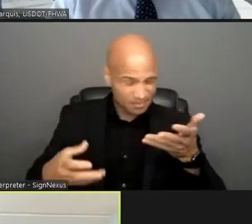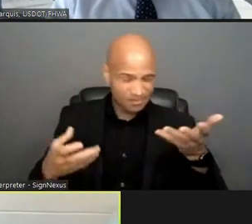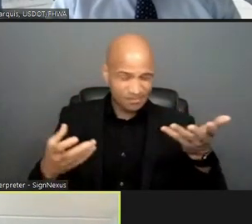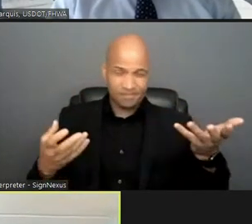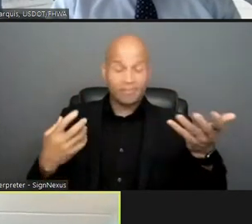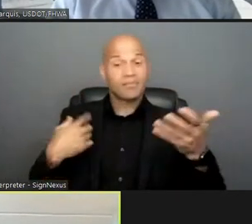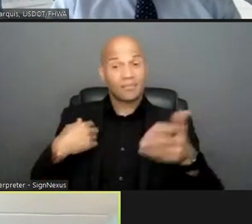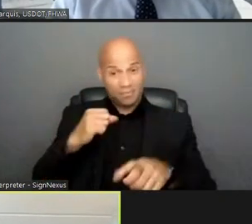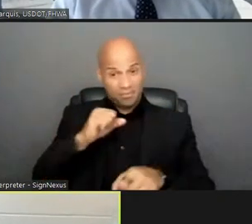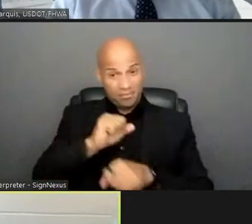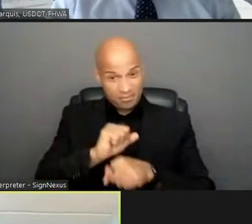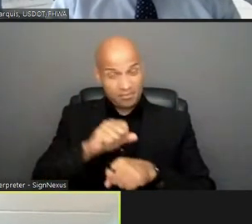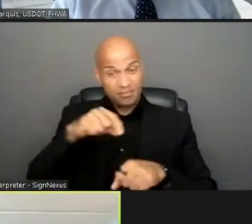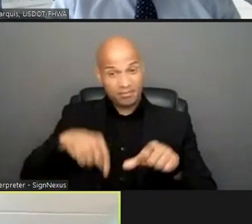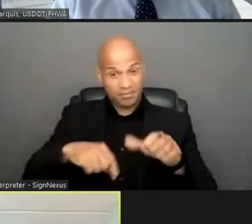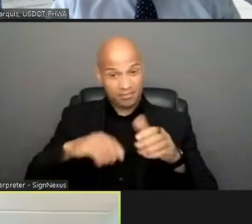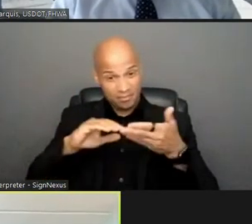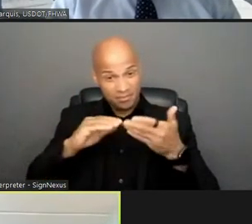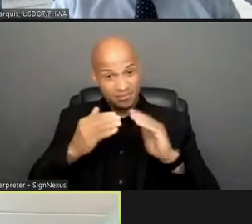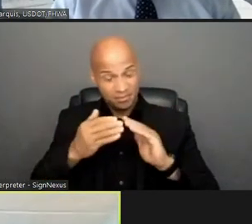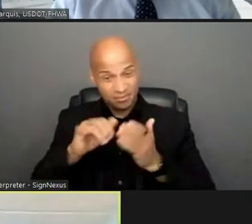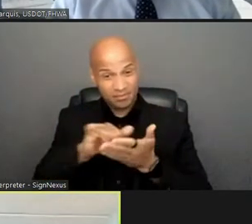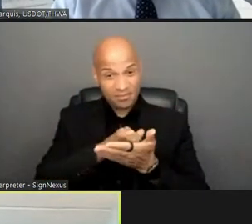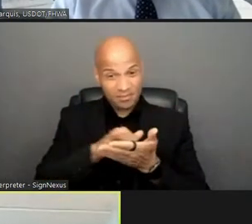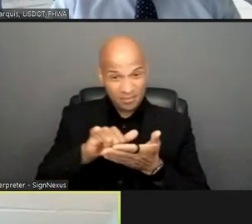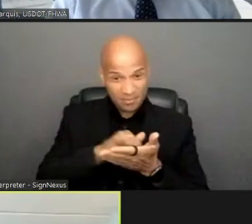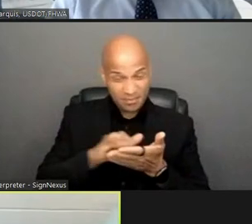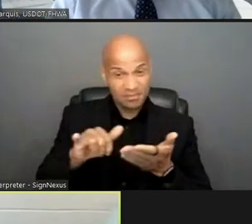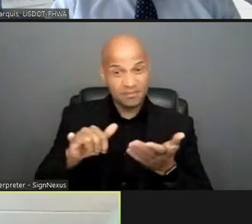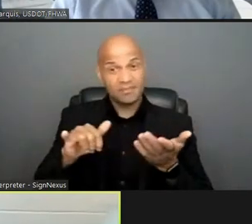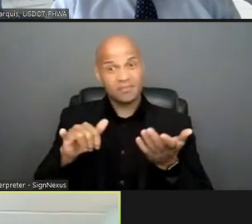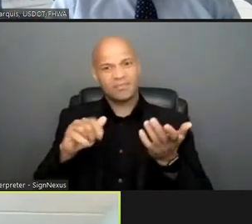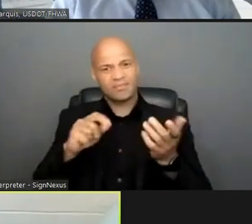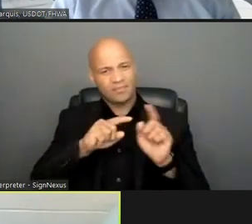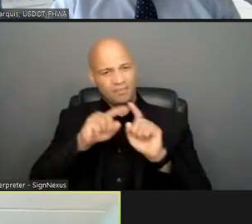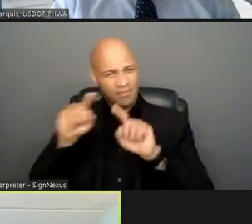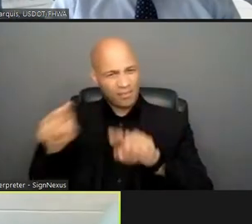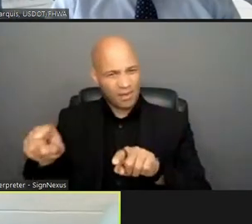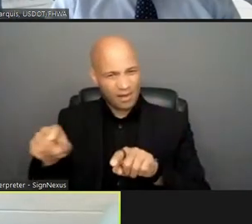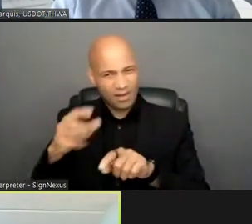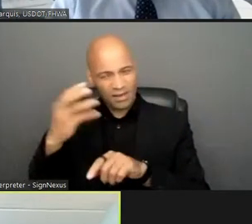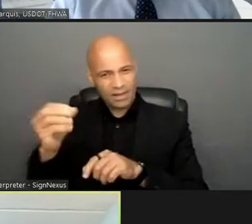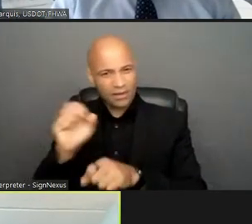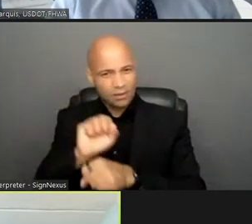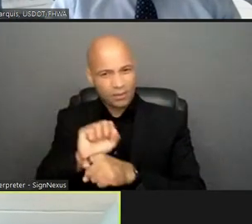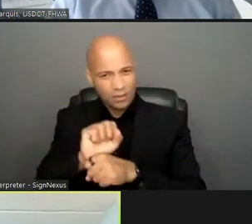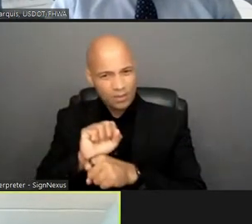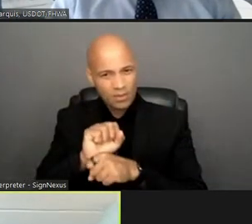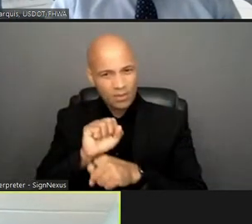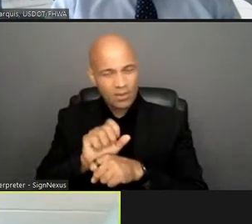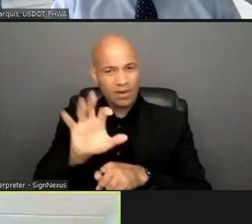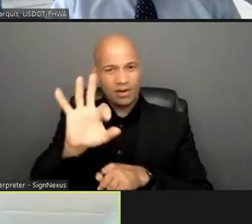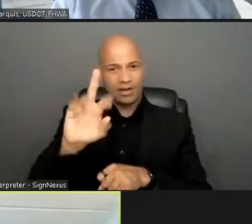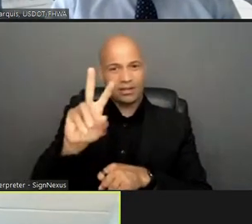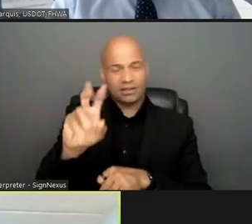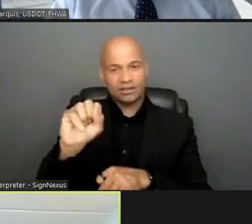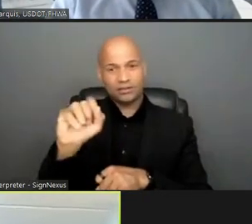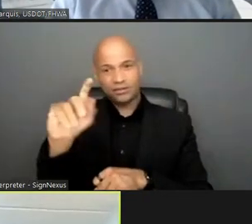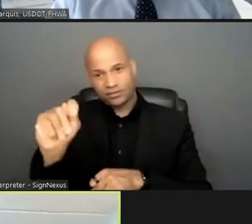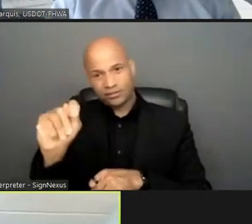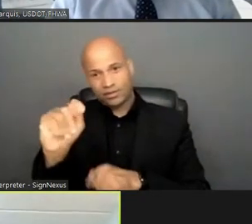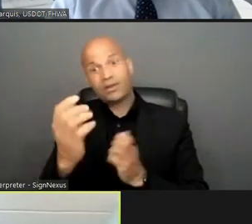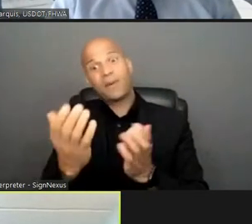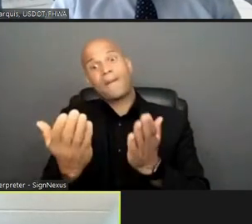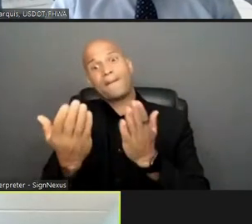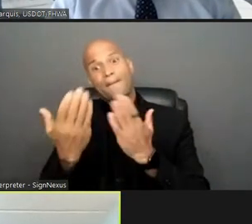work in lower Manhattan and I have to leave work to pick up my daughter on 92nd Street and go back to lower